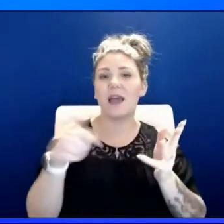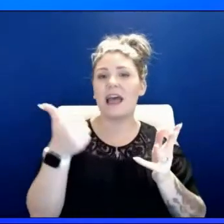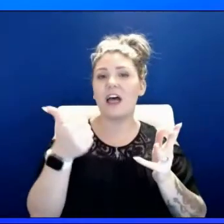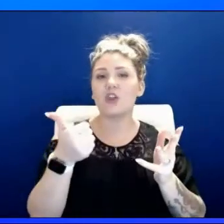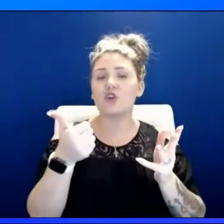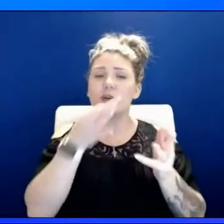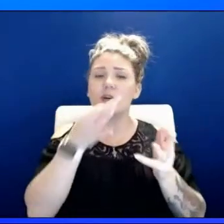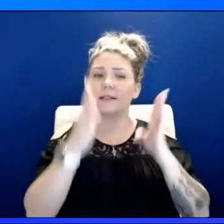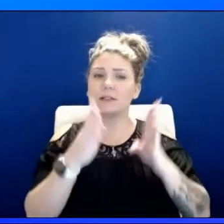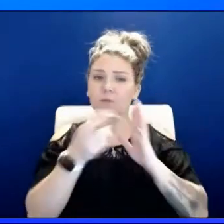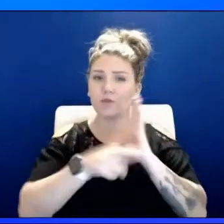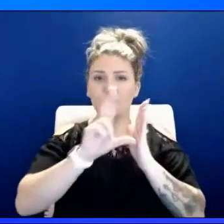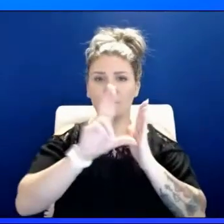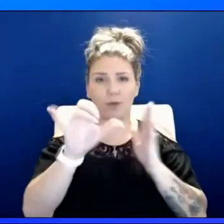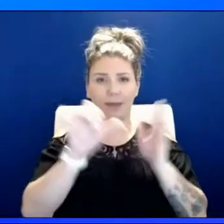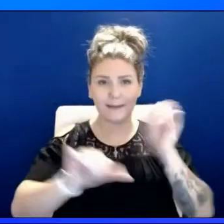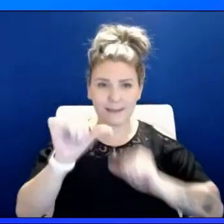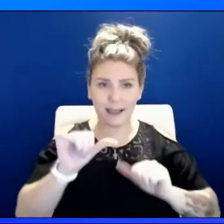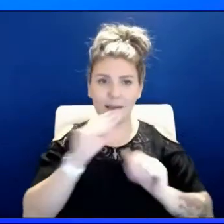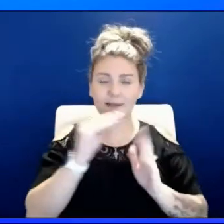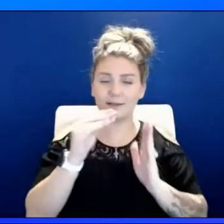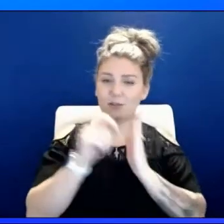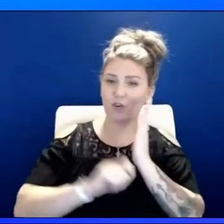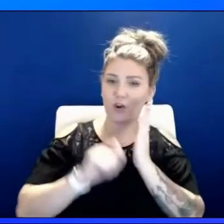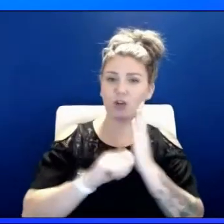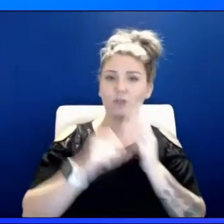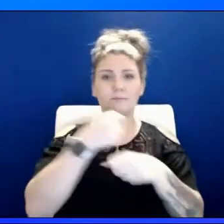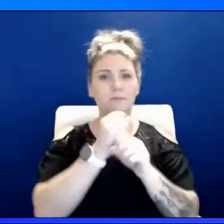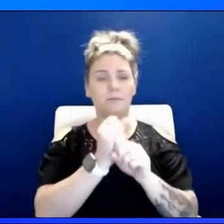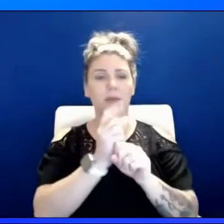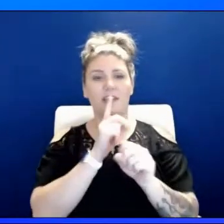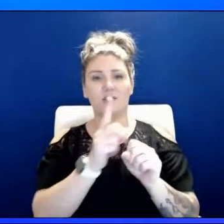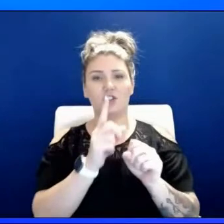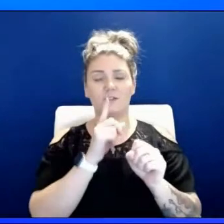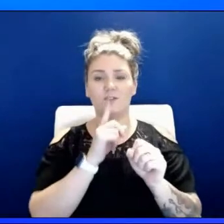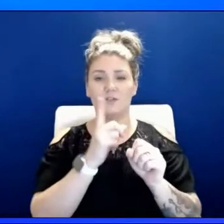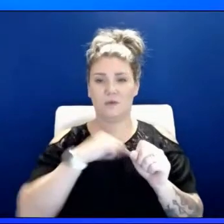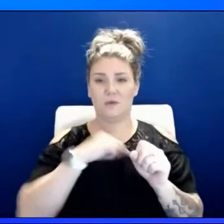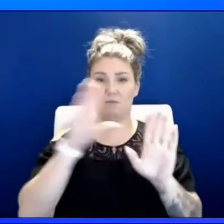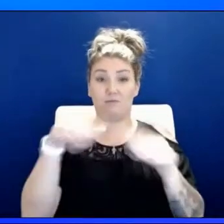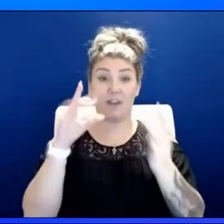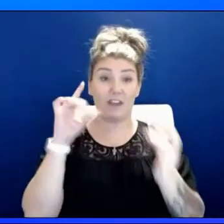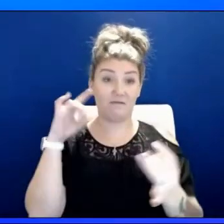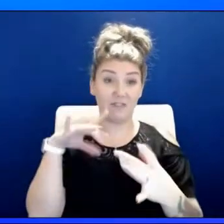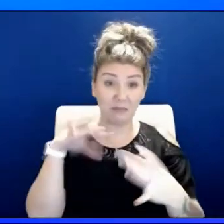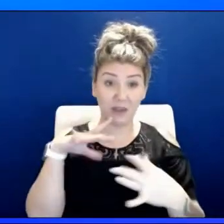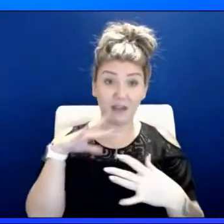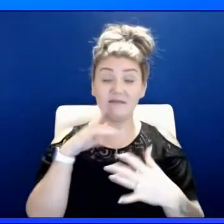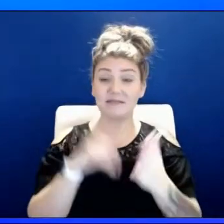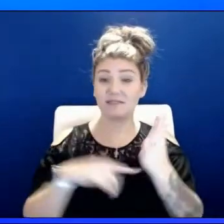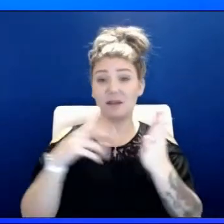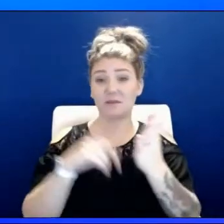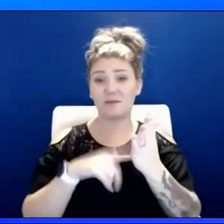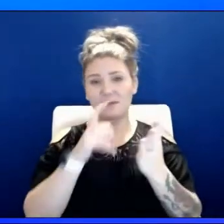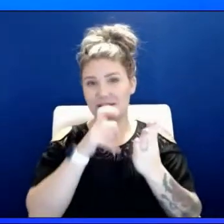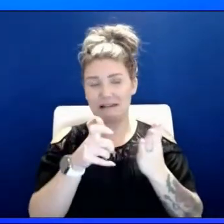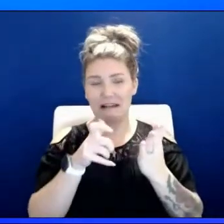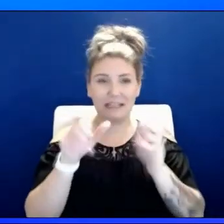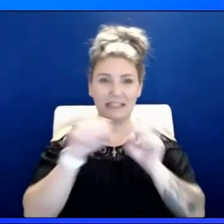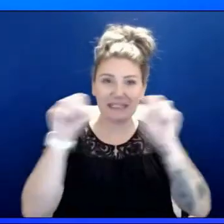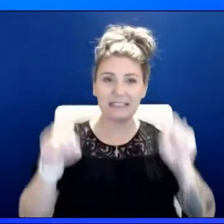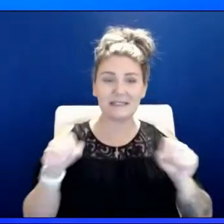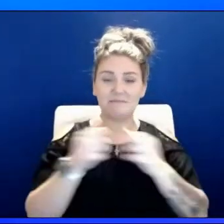science, review that article, and make sure that we provide feedback. Sometimes, I haven't gone through the system many times,